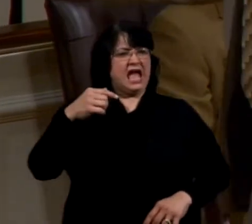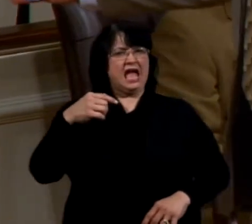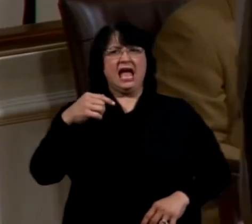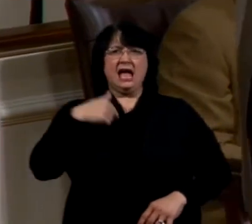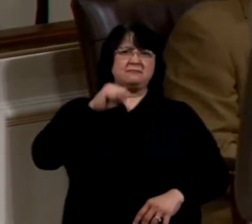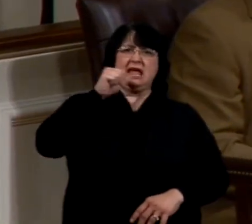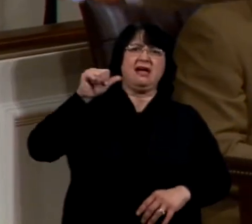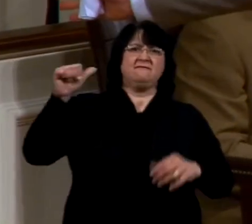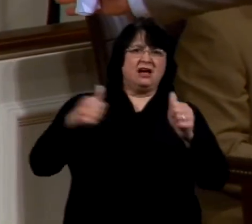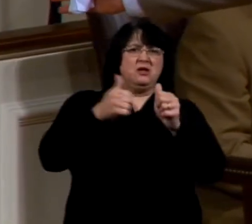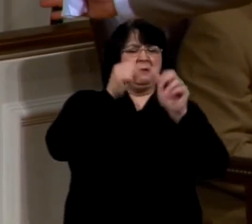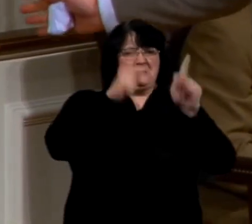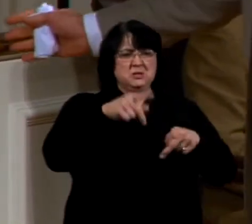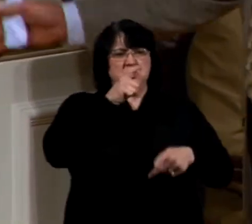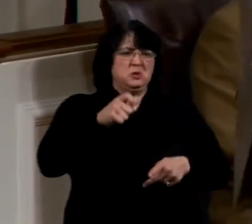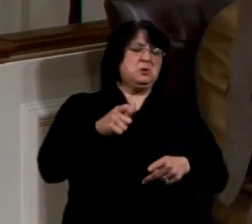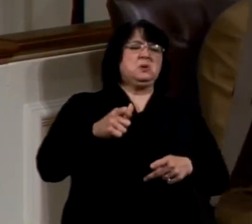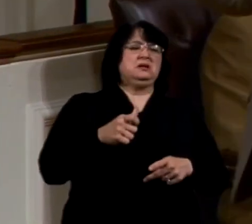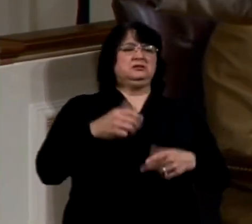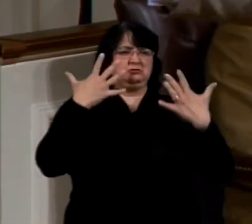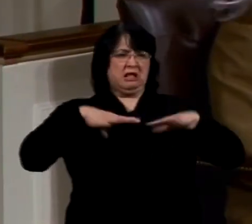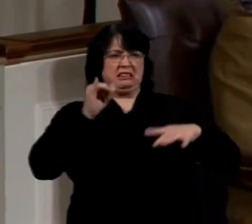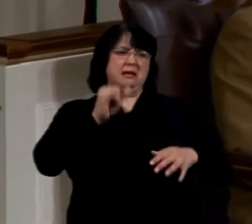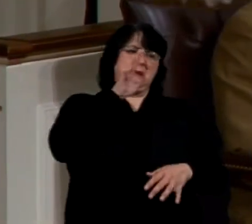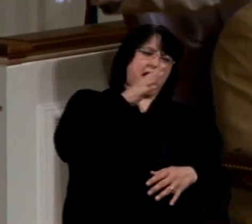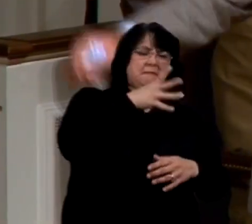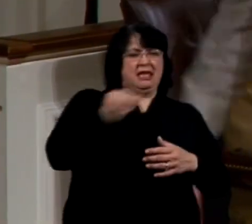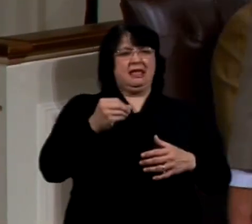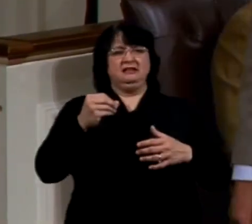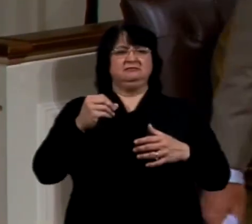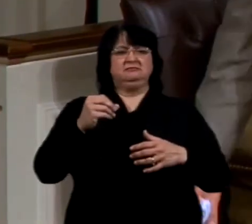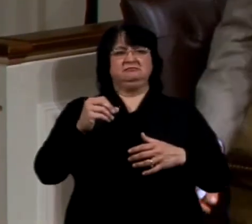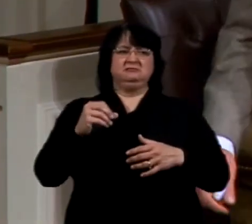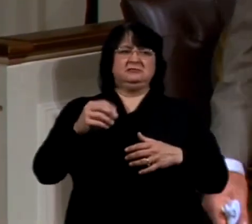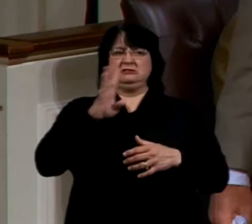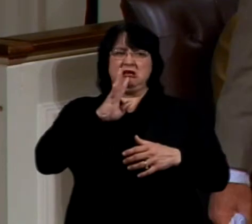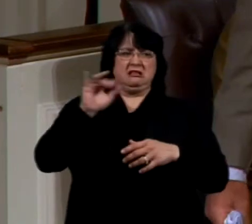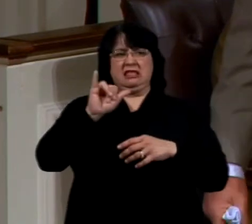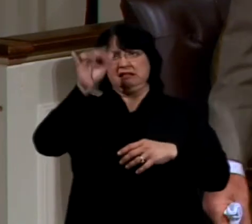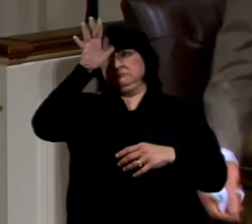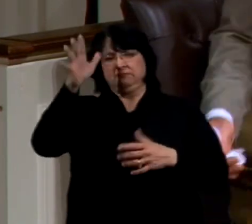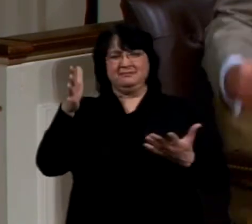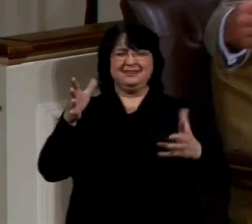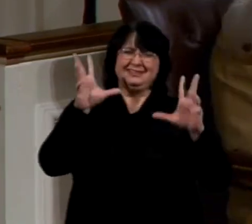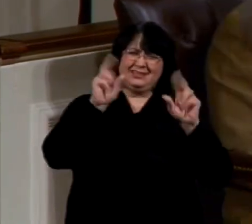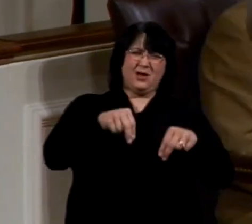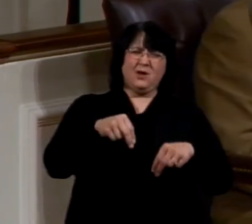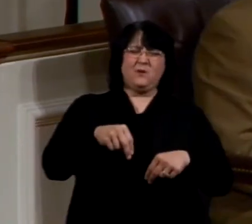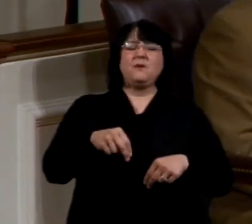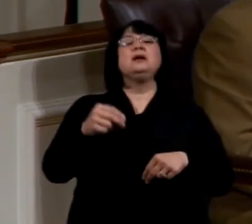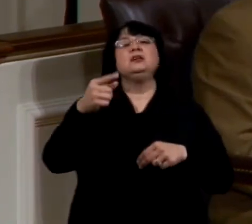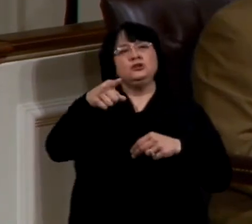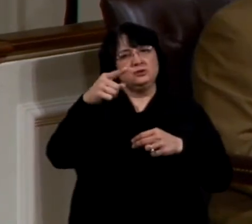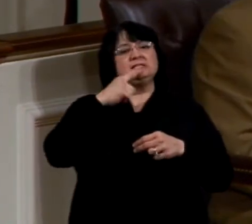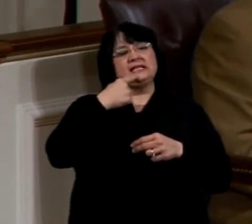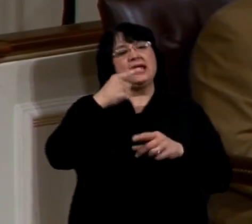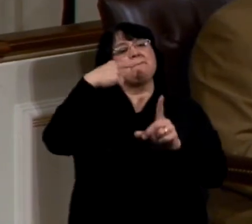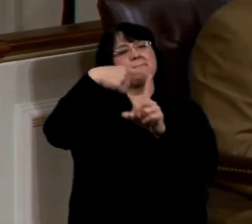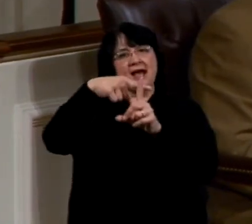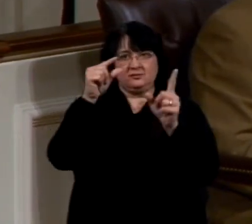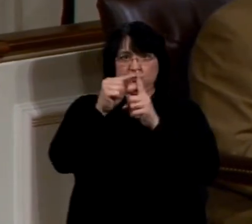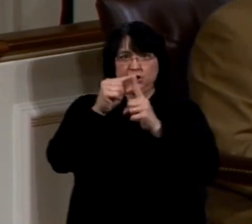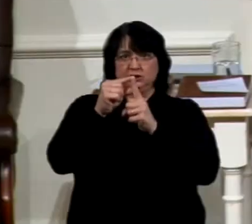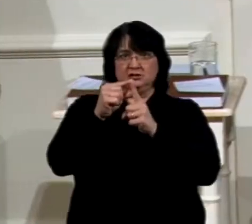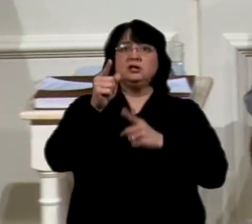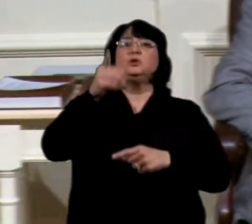that dresses like mama and calls himself papa. No. You just lost them. You're going to say something positive. You're